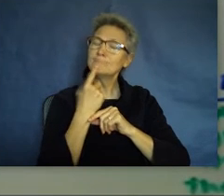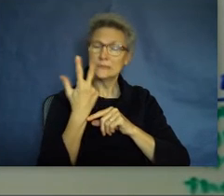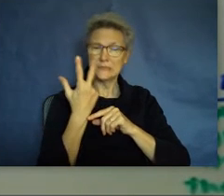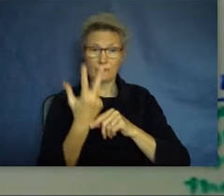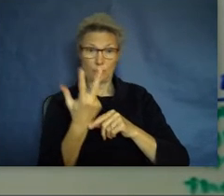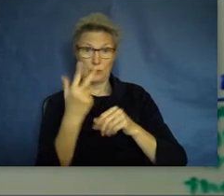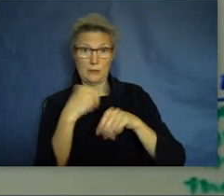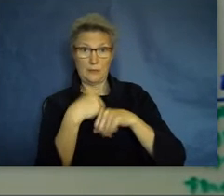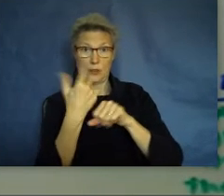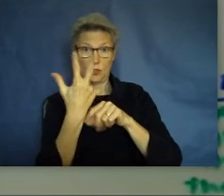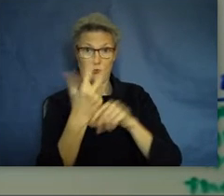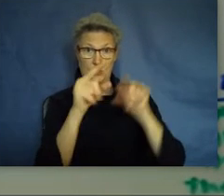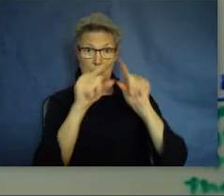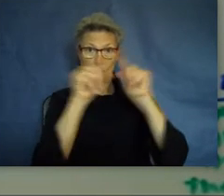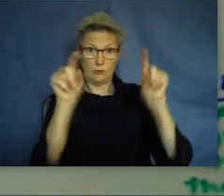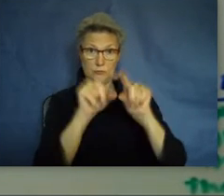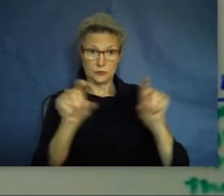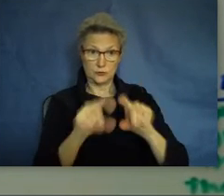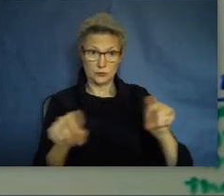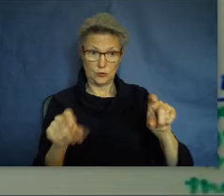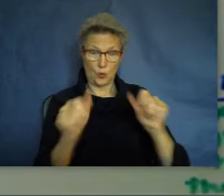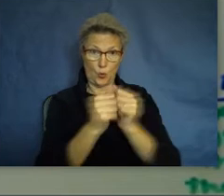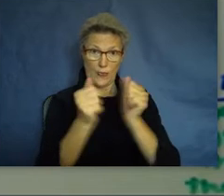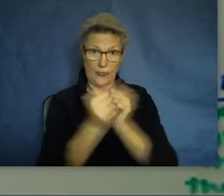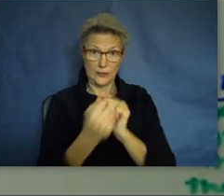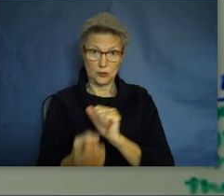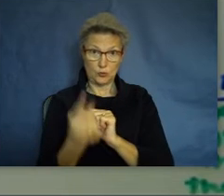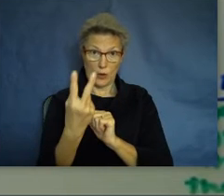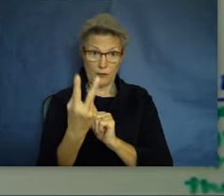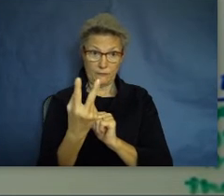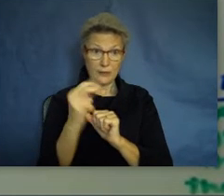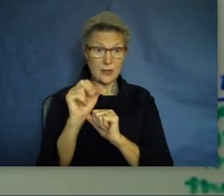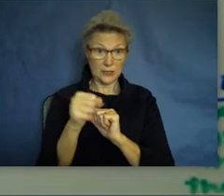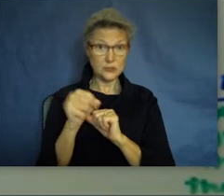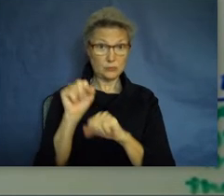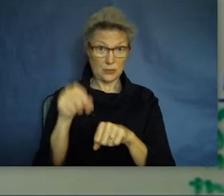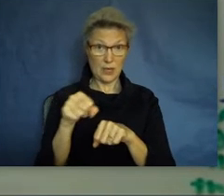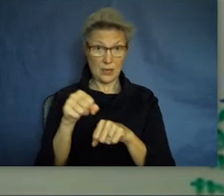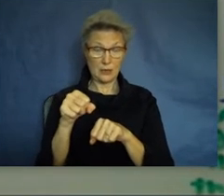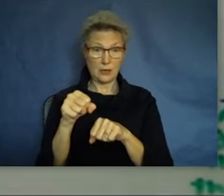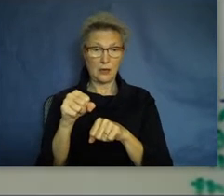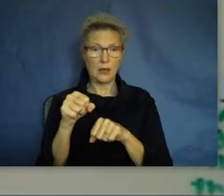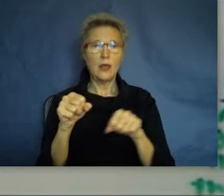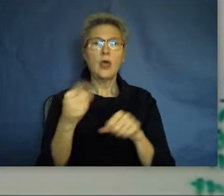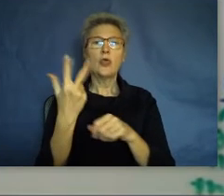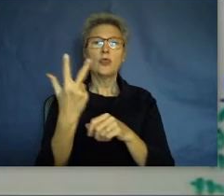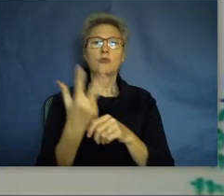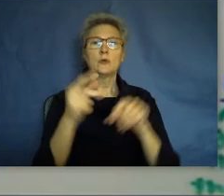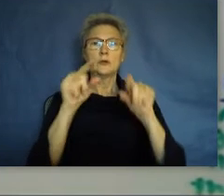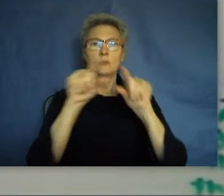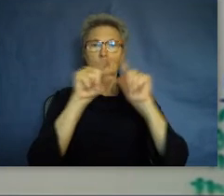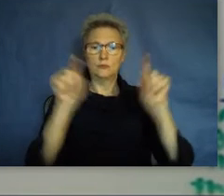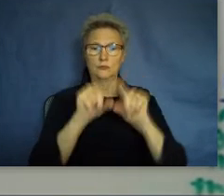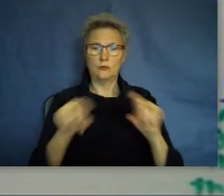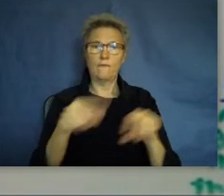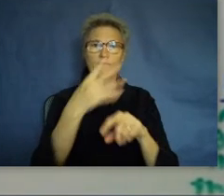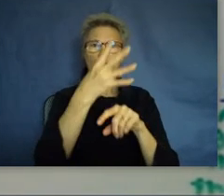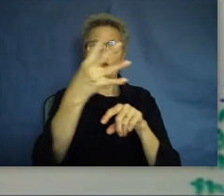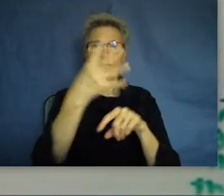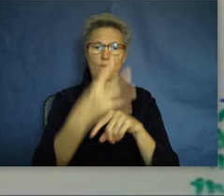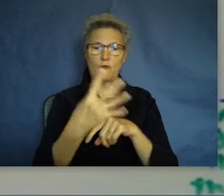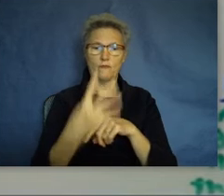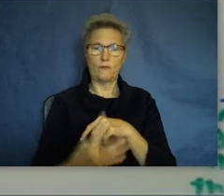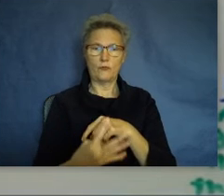3 rows with these 12 desks, and we can, right? We have 3 rows of 4.